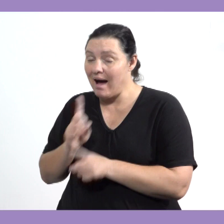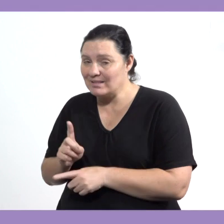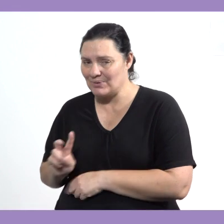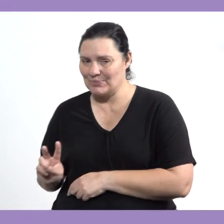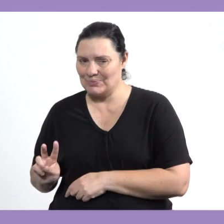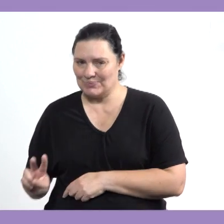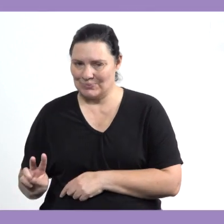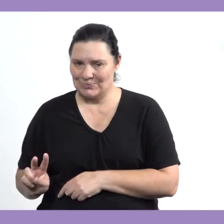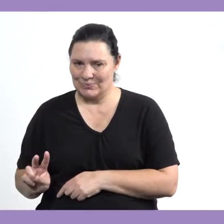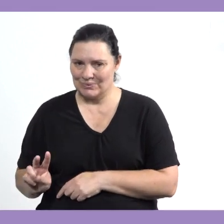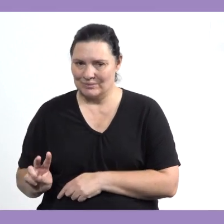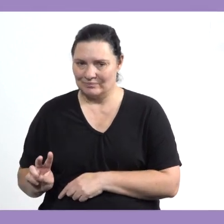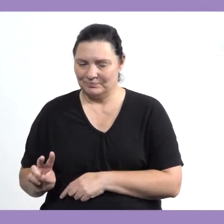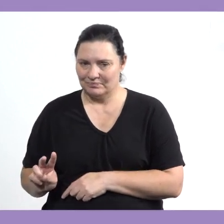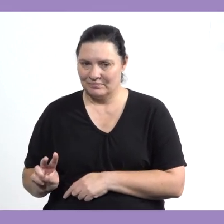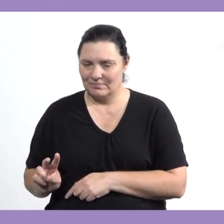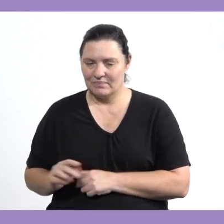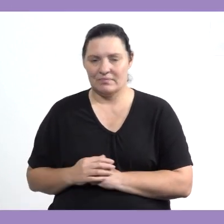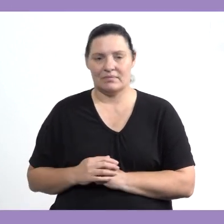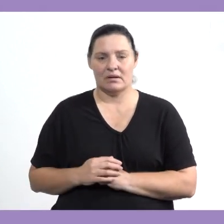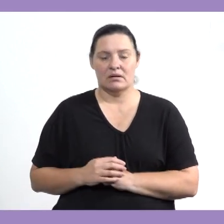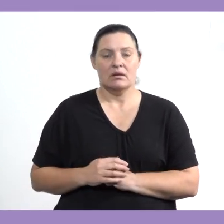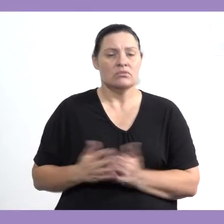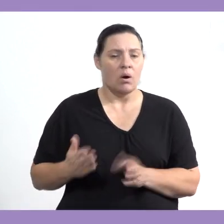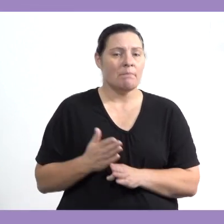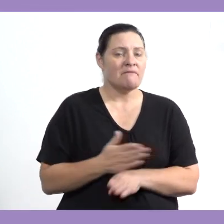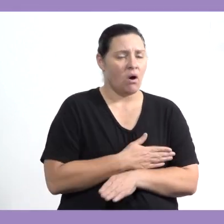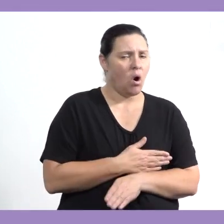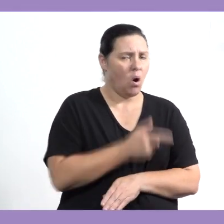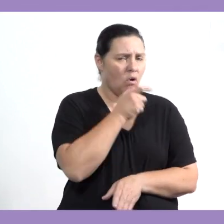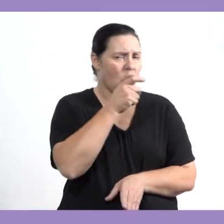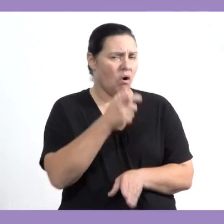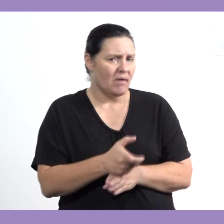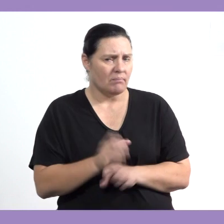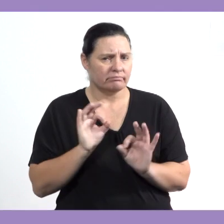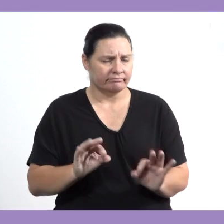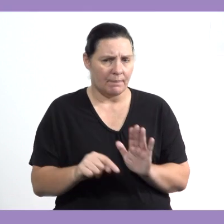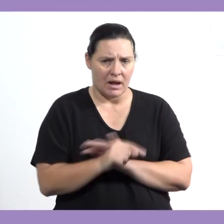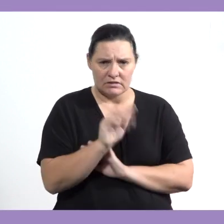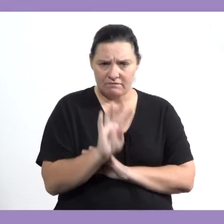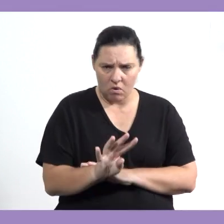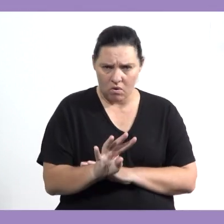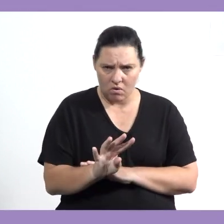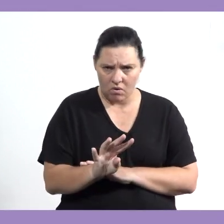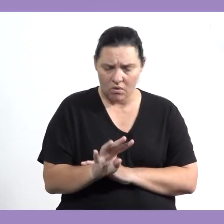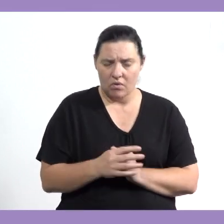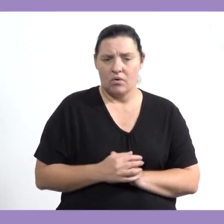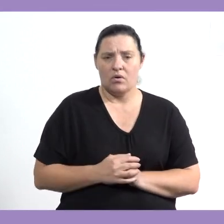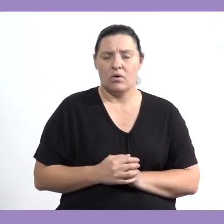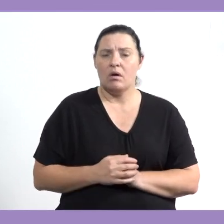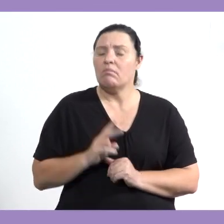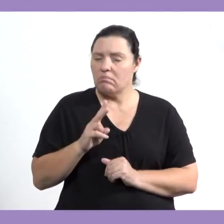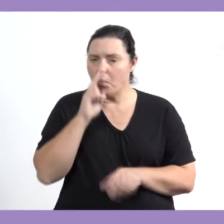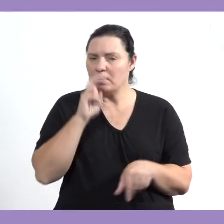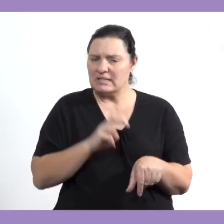we can get to that first term of 2. And before we can confirm this minus 4 or this subtract